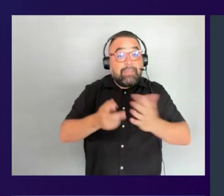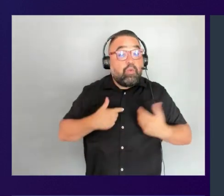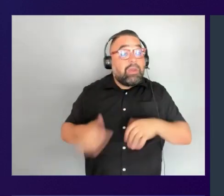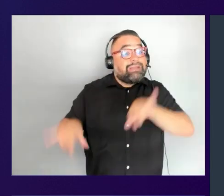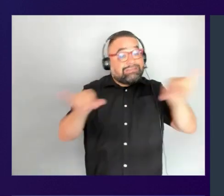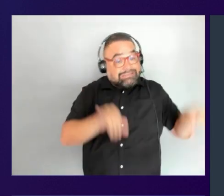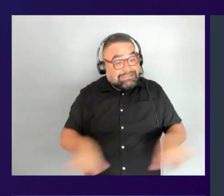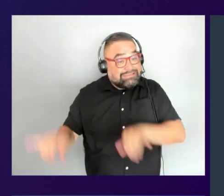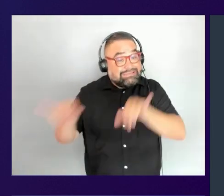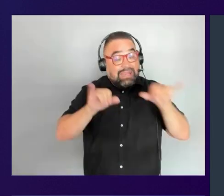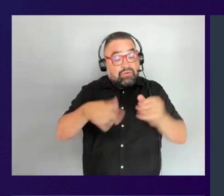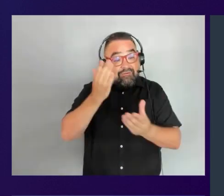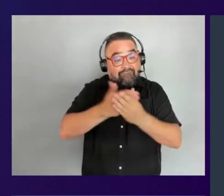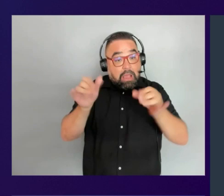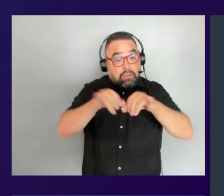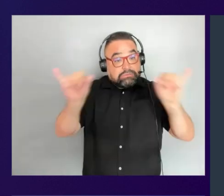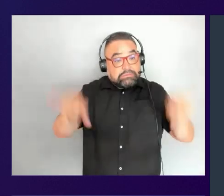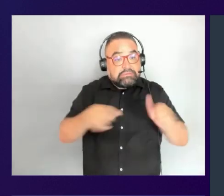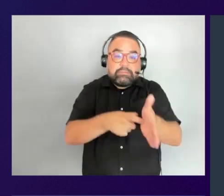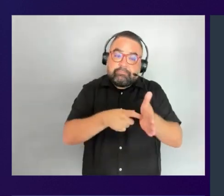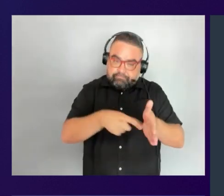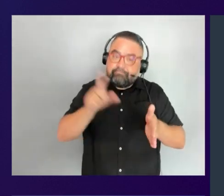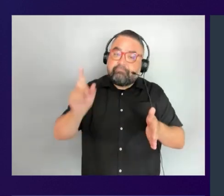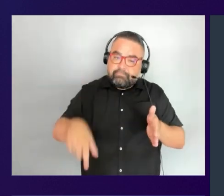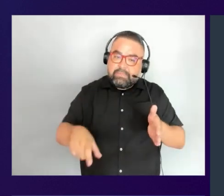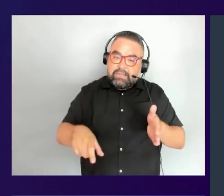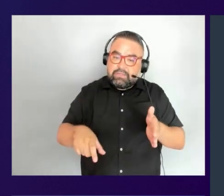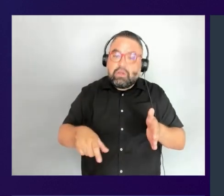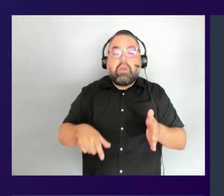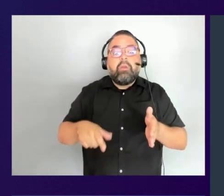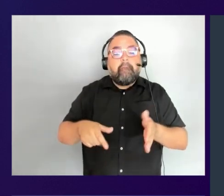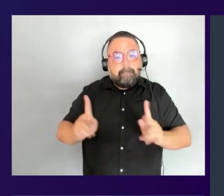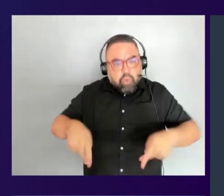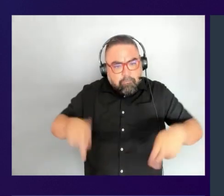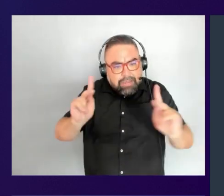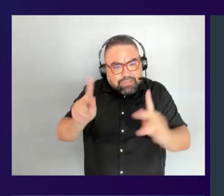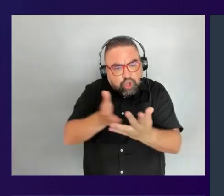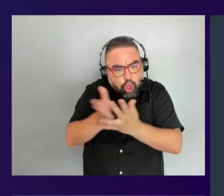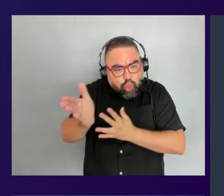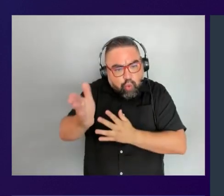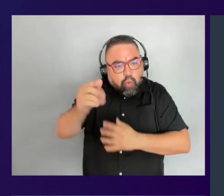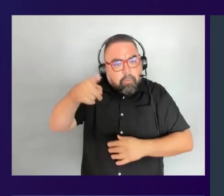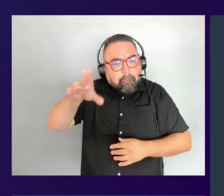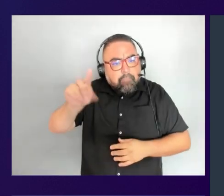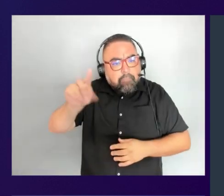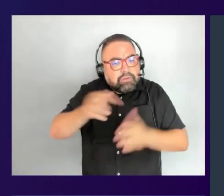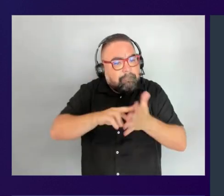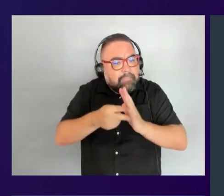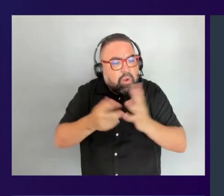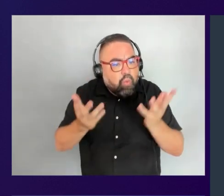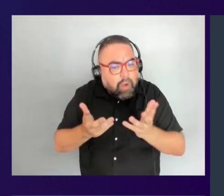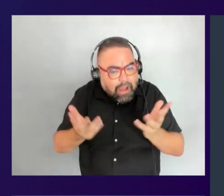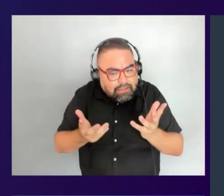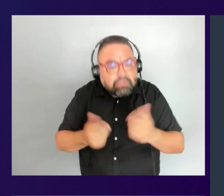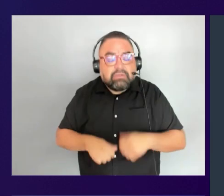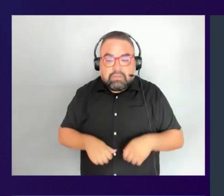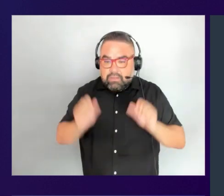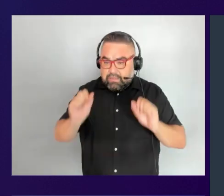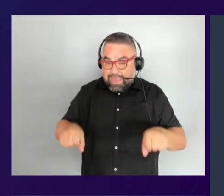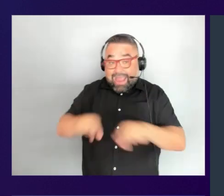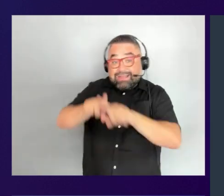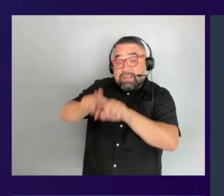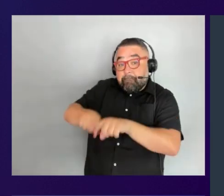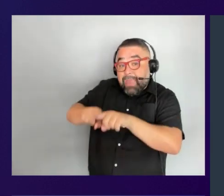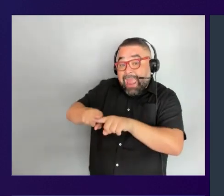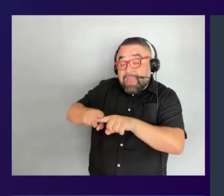needed. Provision throughput allows you to set the throughput of the file system independent of the capacity of the file system.